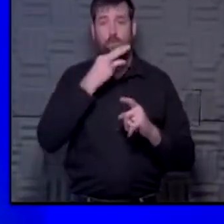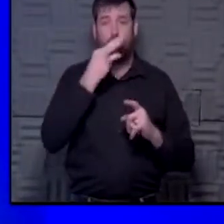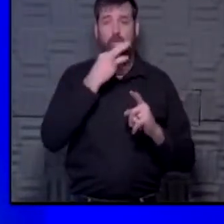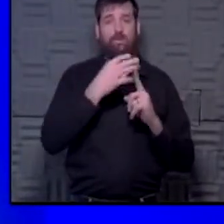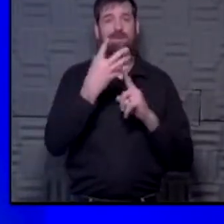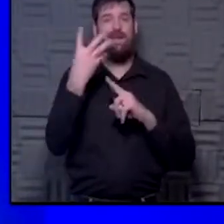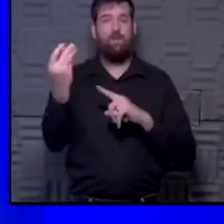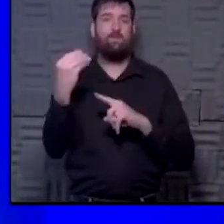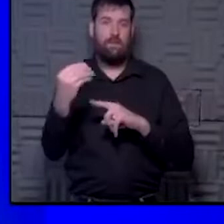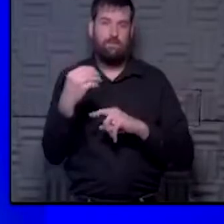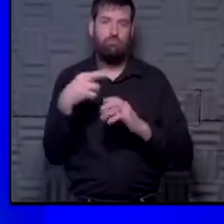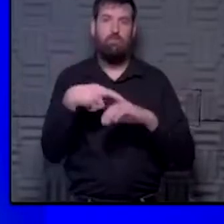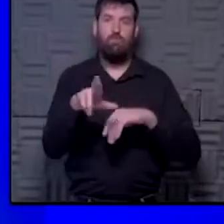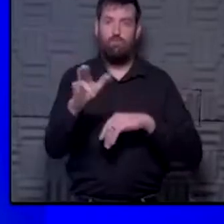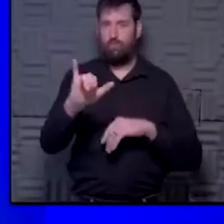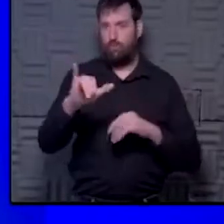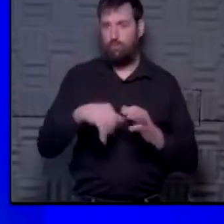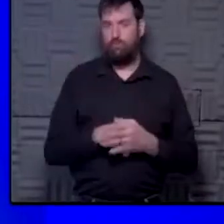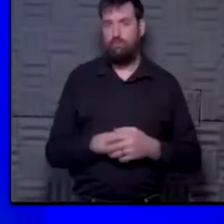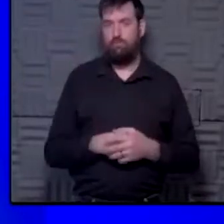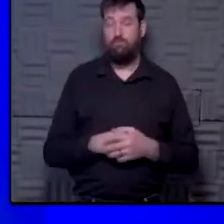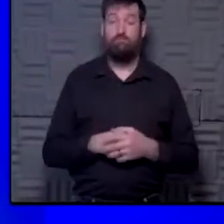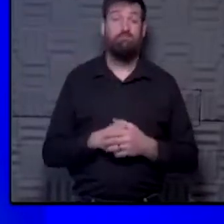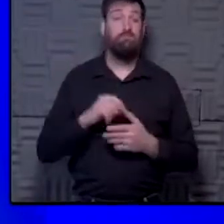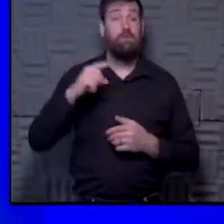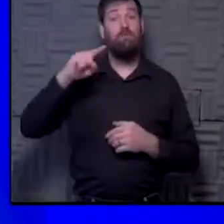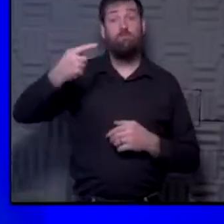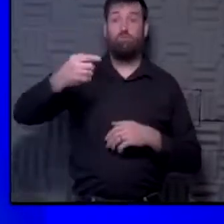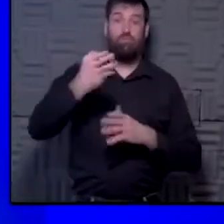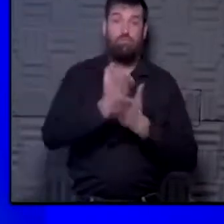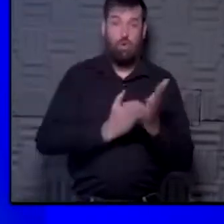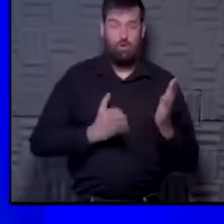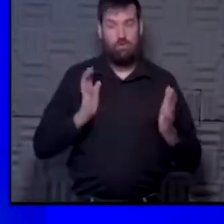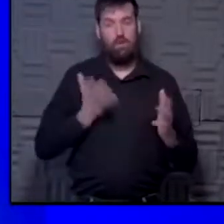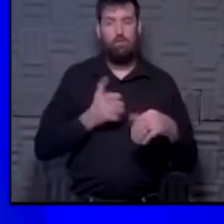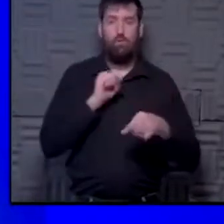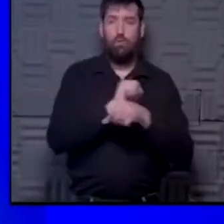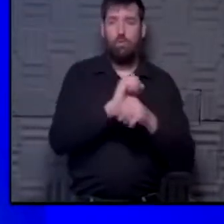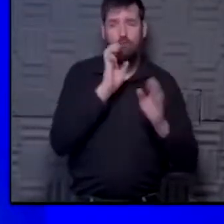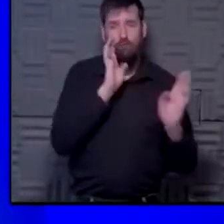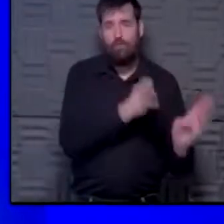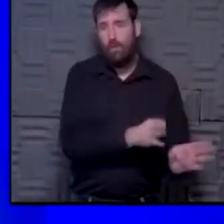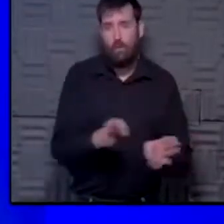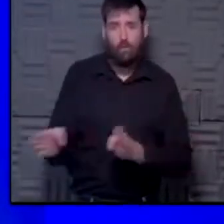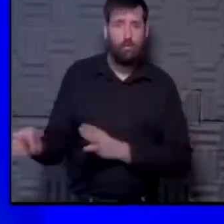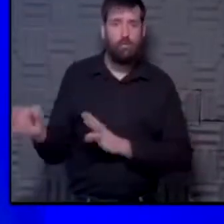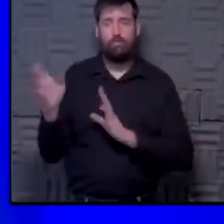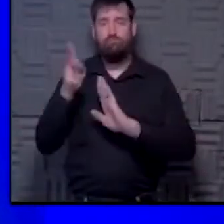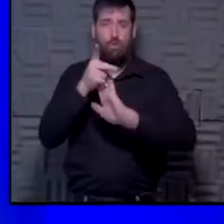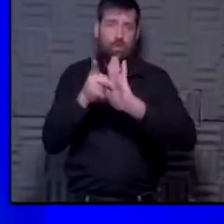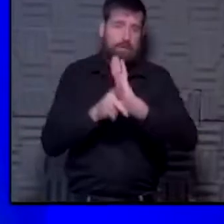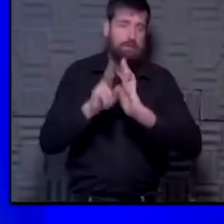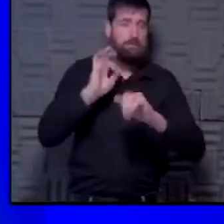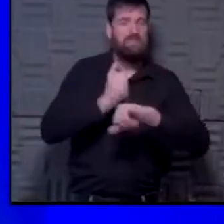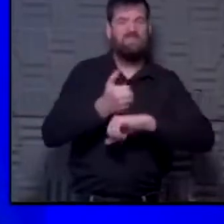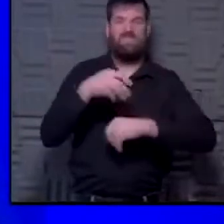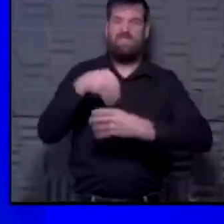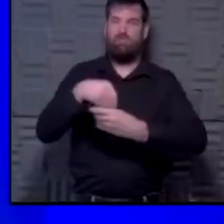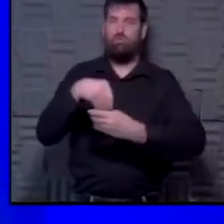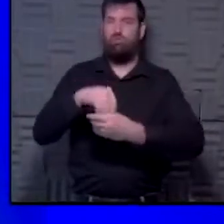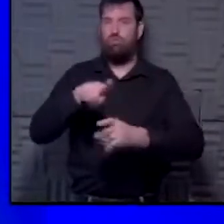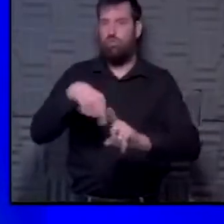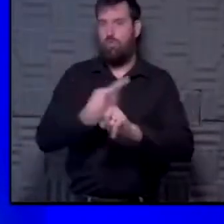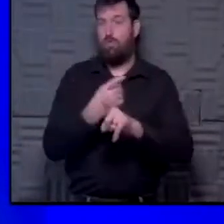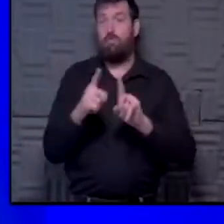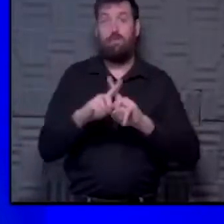external referrals as well. For the first part, as we got our workflows and our protocols, it was just internal referrals, but now we will